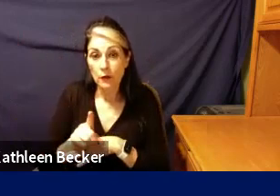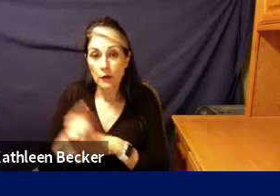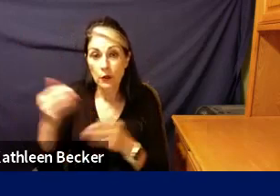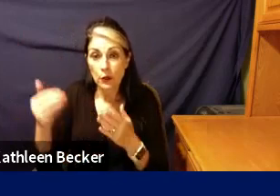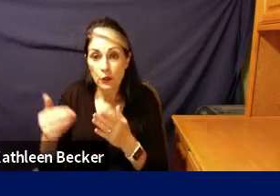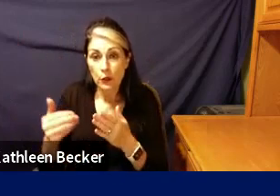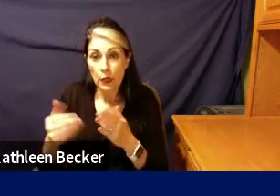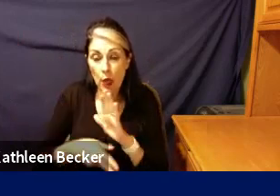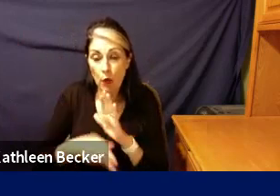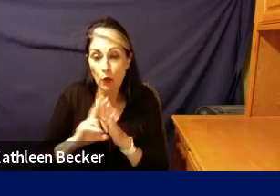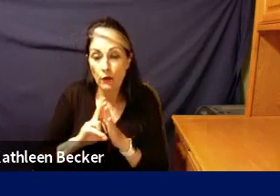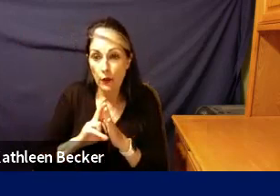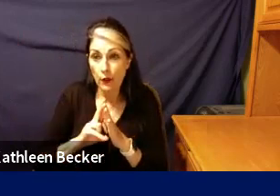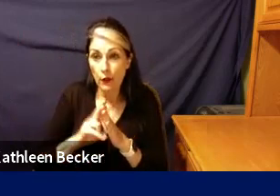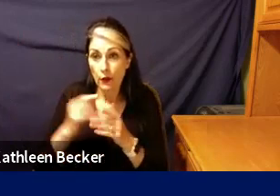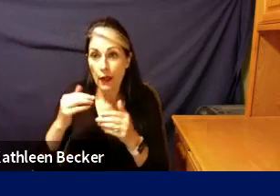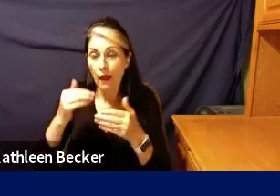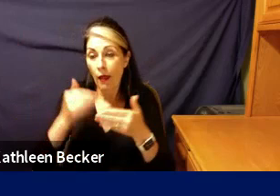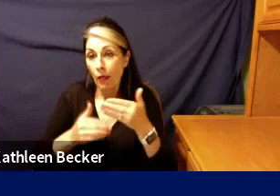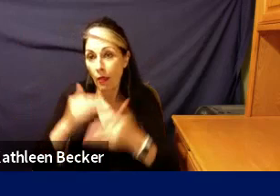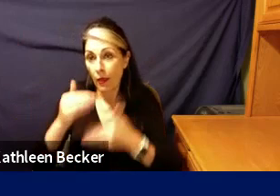button and repeat the steps.